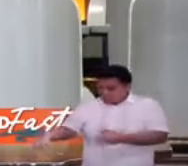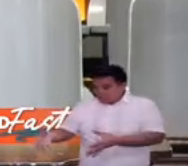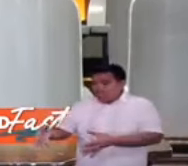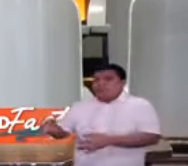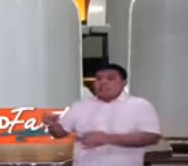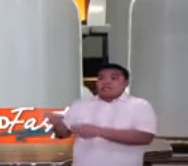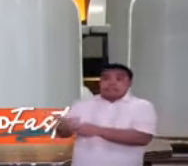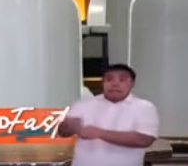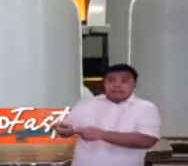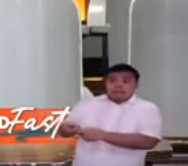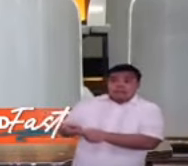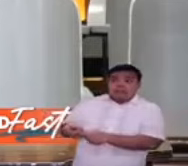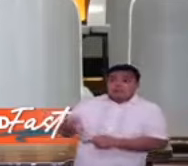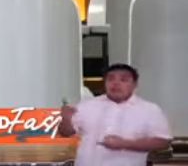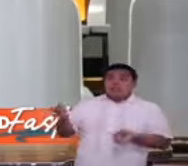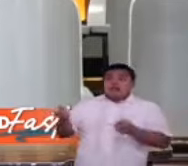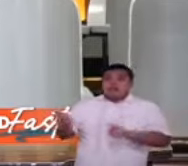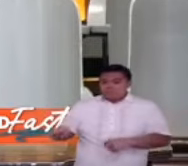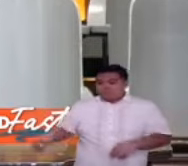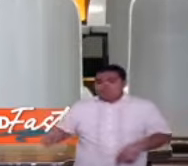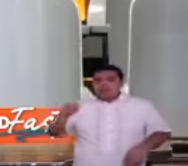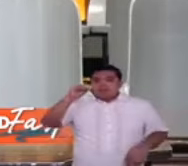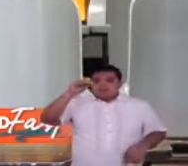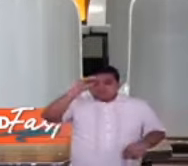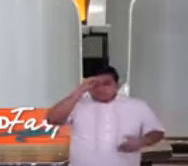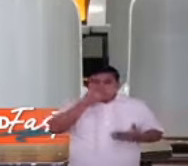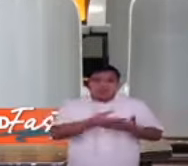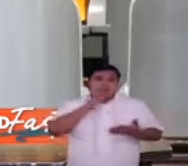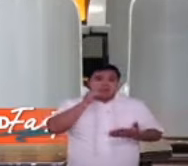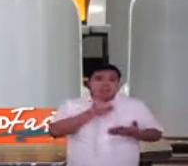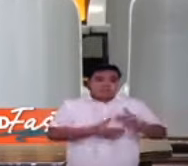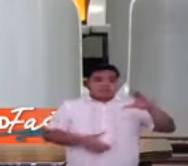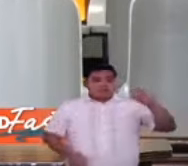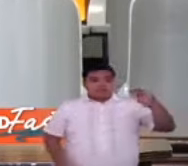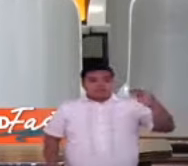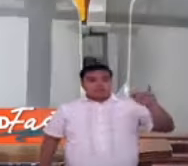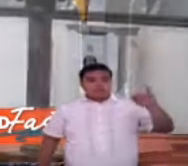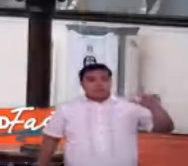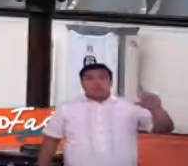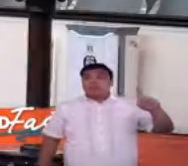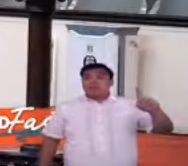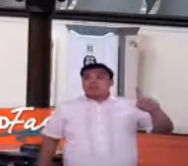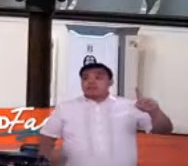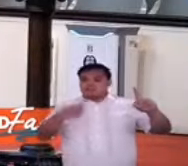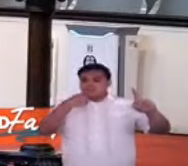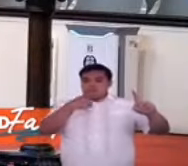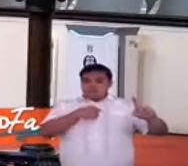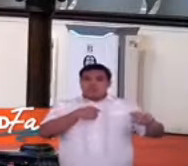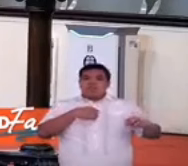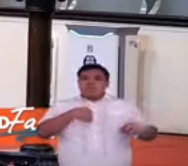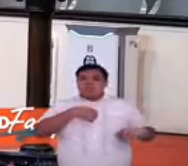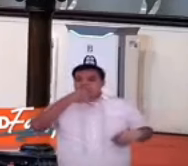limitations, then it implies to the child, listen, what you are saying to the child that you